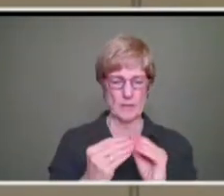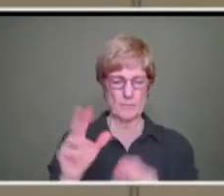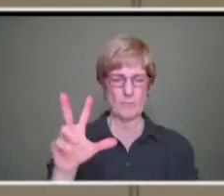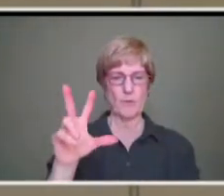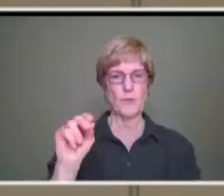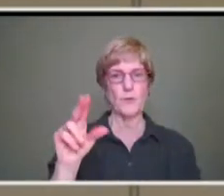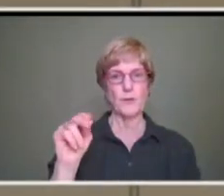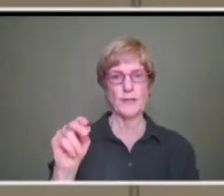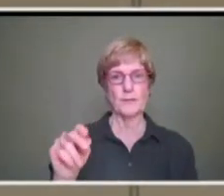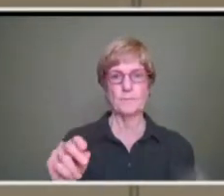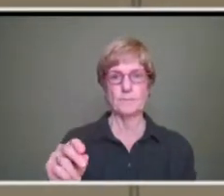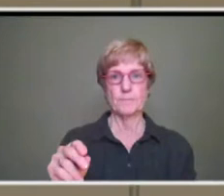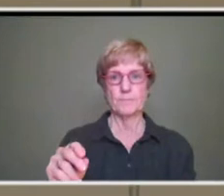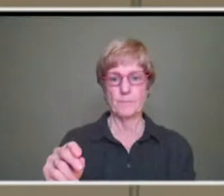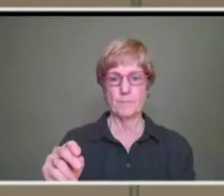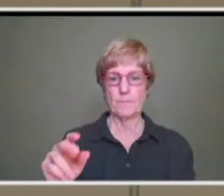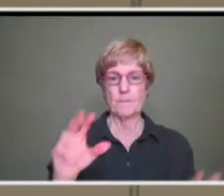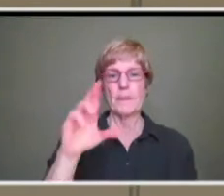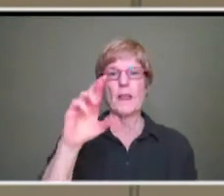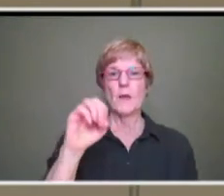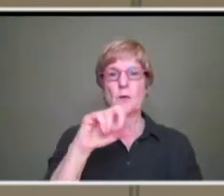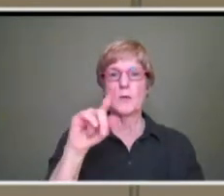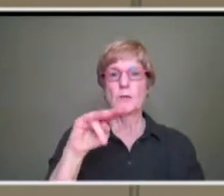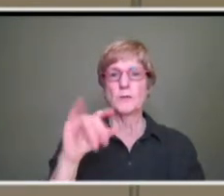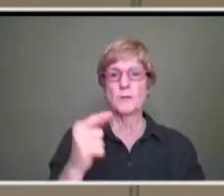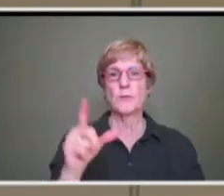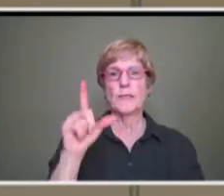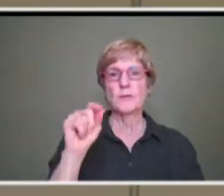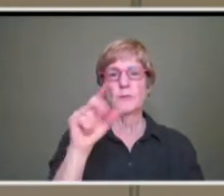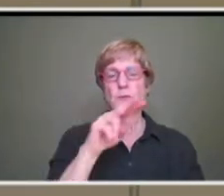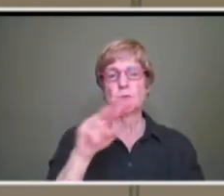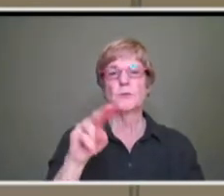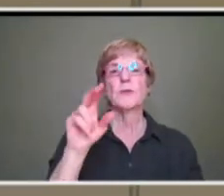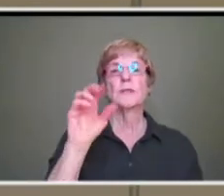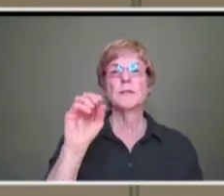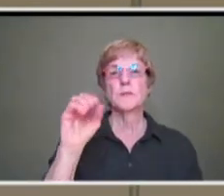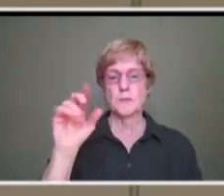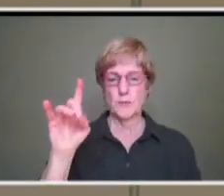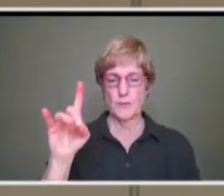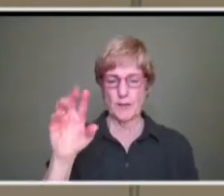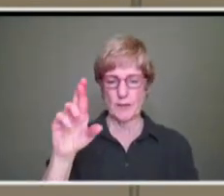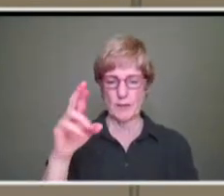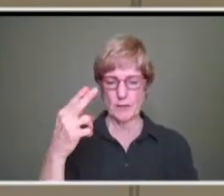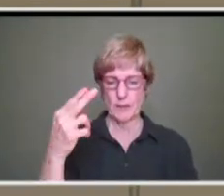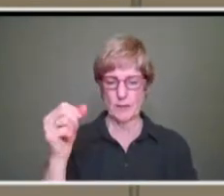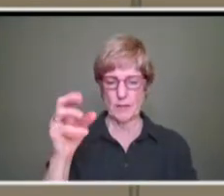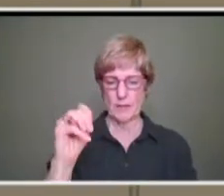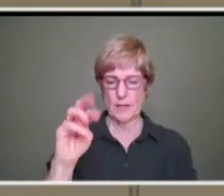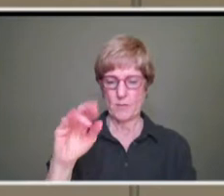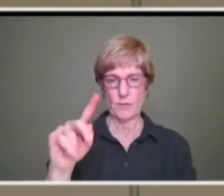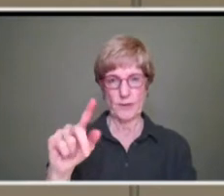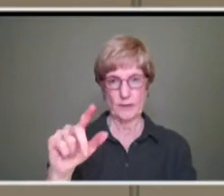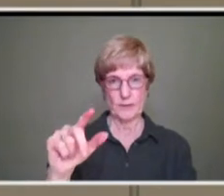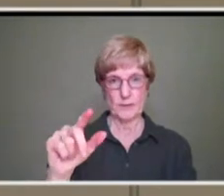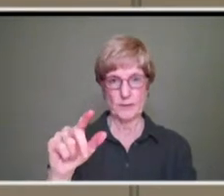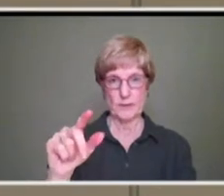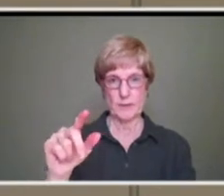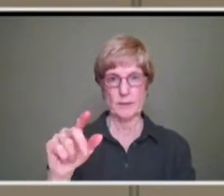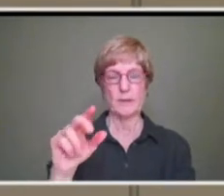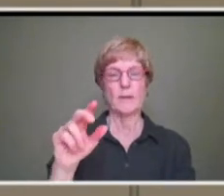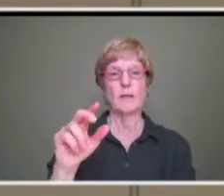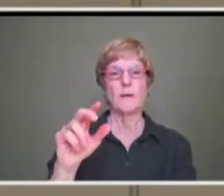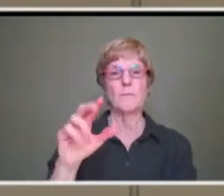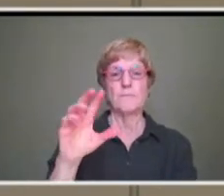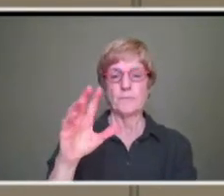uh rezoning petition 2022-008 by Ram Realty acquisitions vllc located